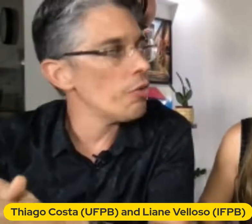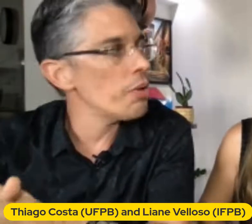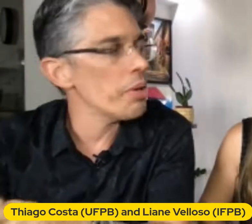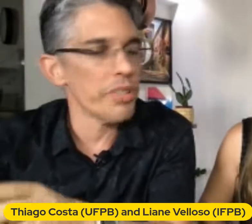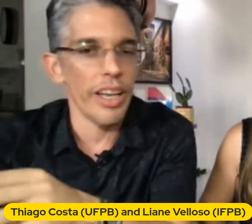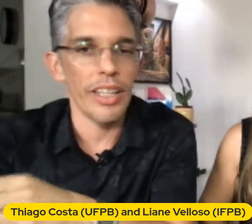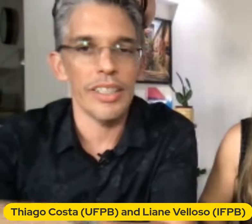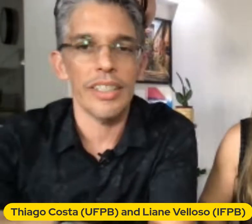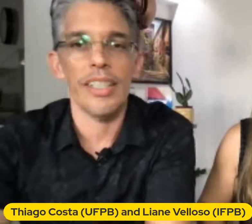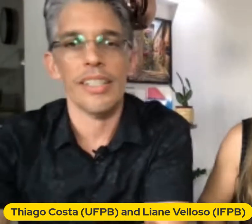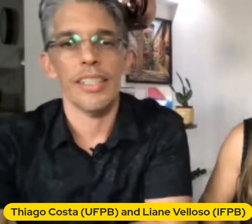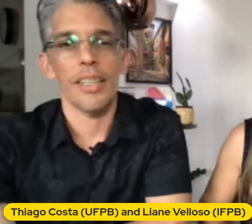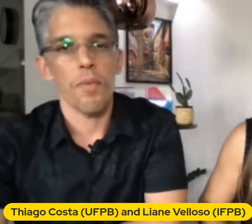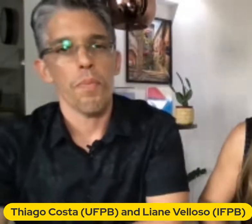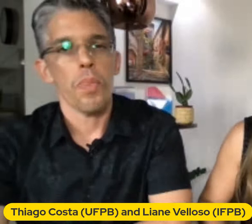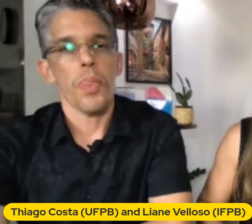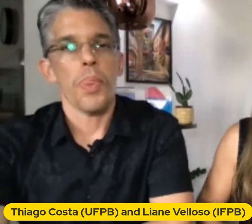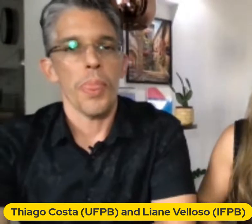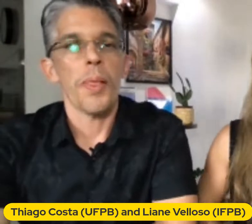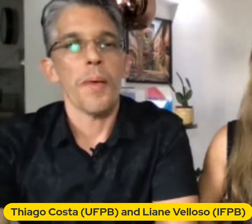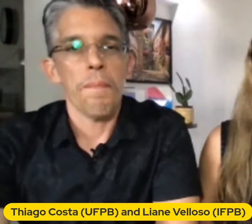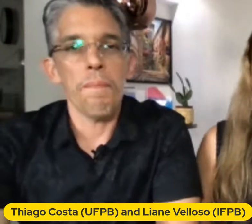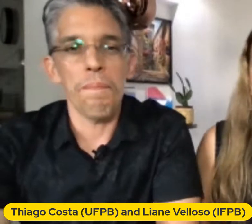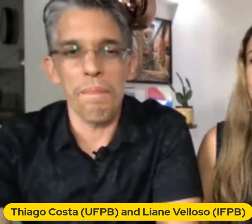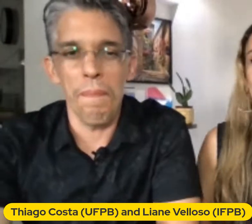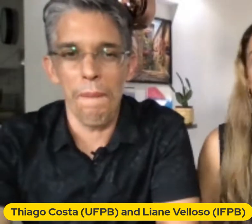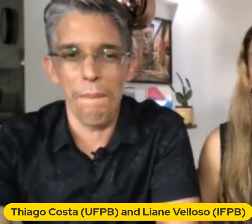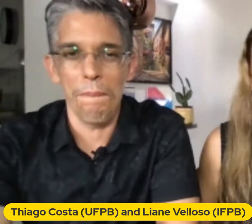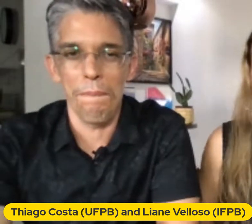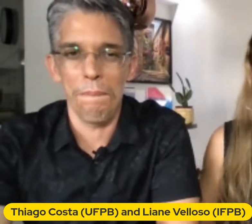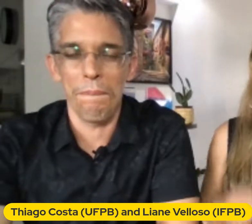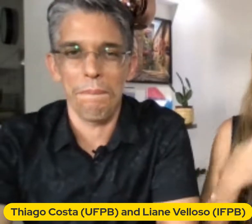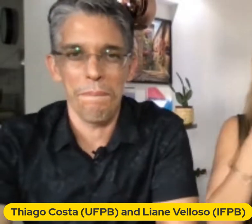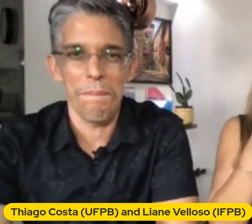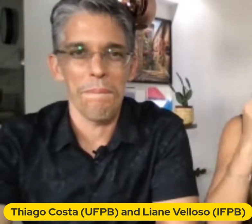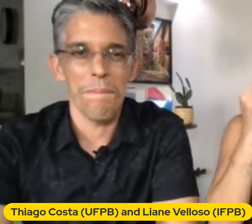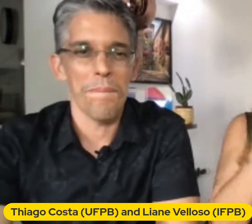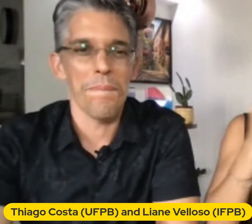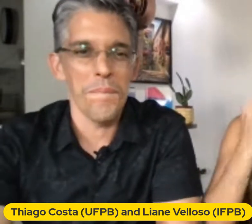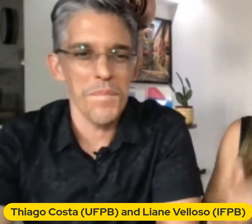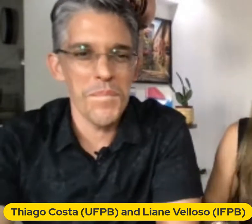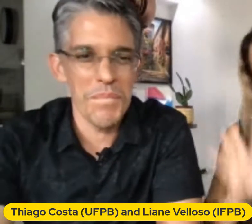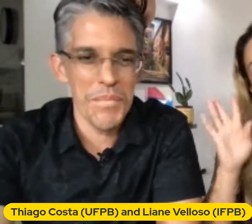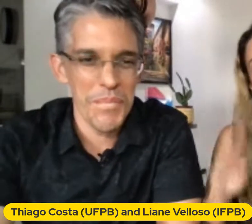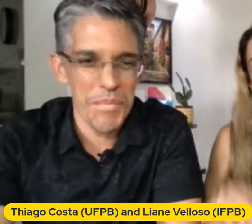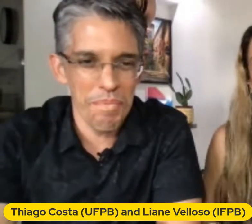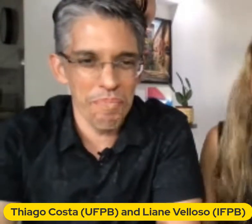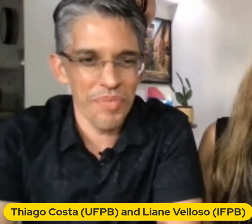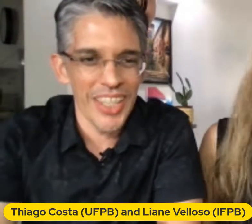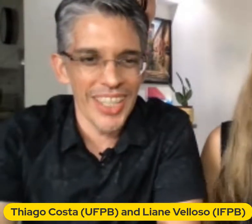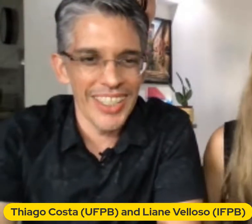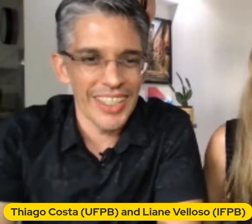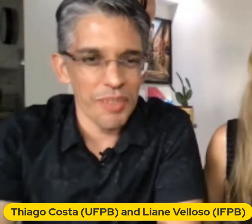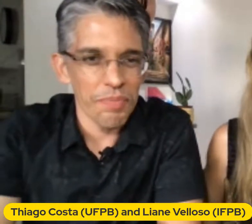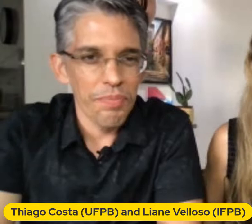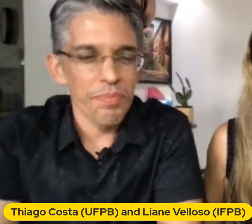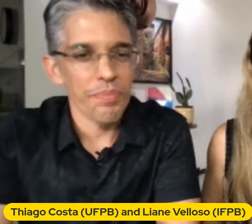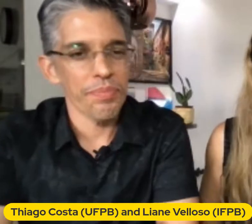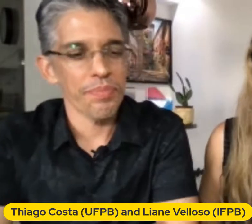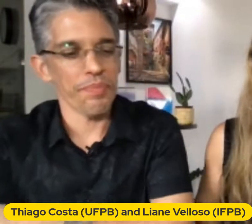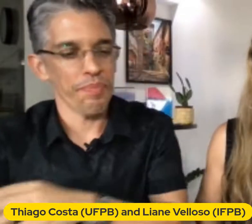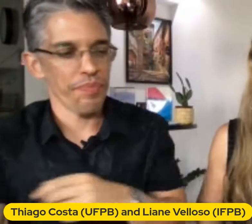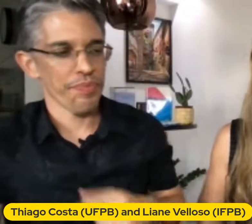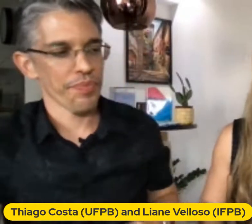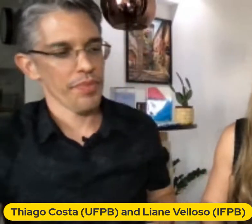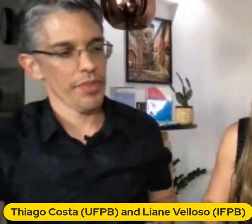they all remember. Yes, you said that. Yes, you couldn't keep your lip-sync. I know that. It's okay. So we